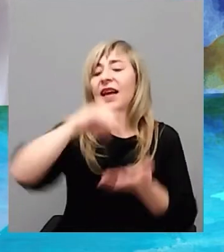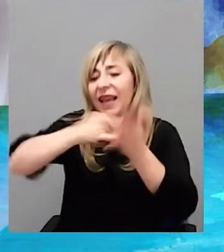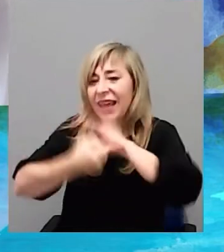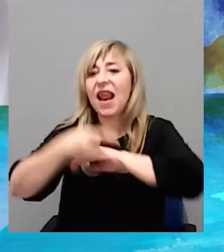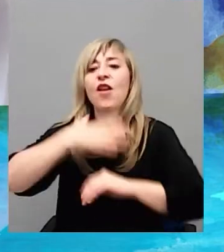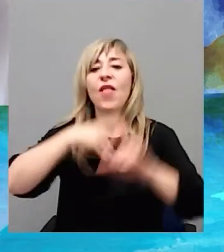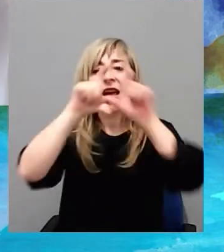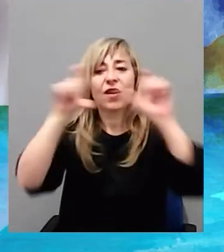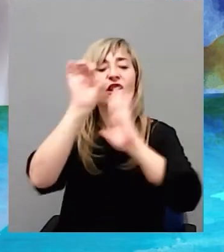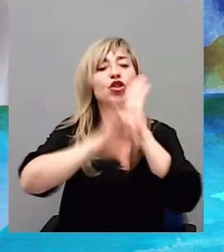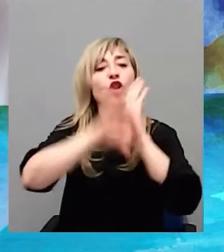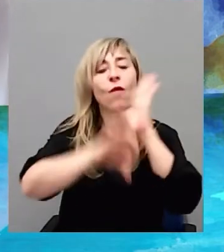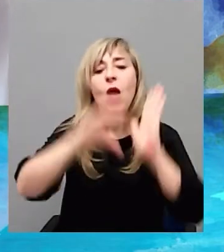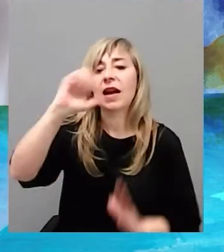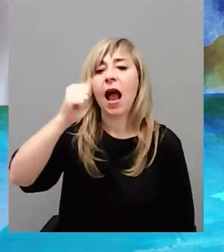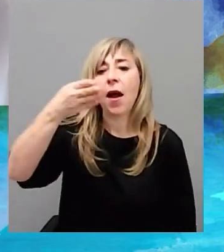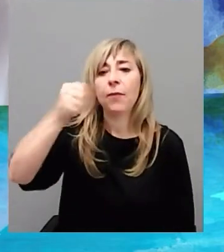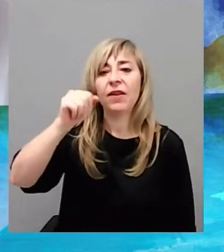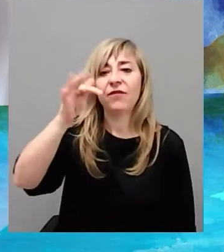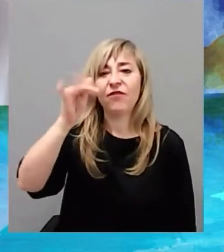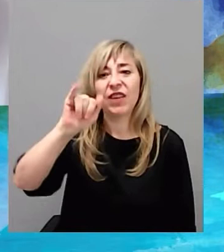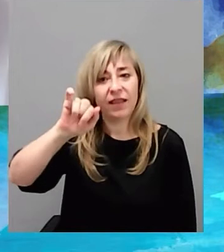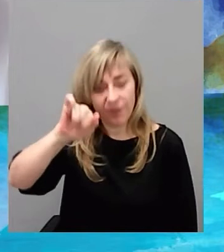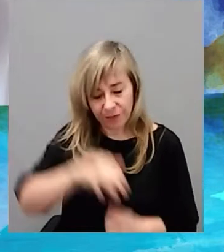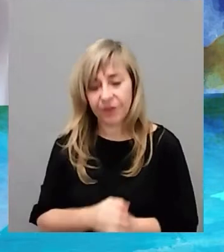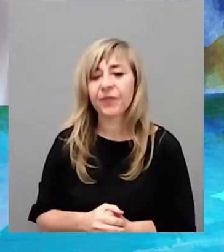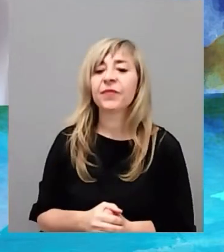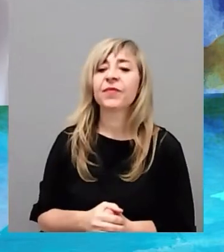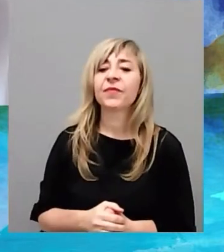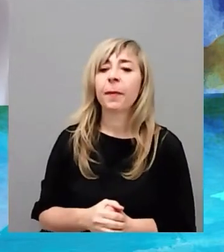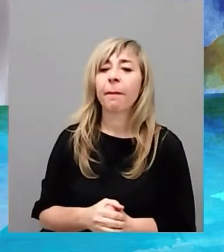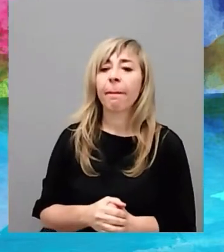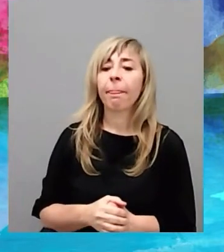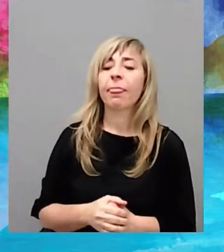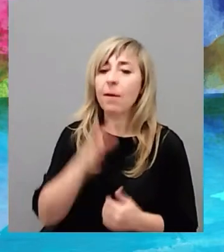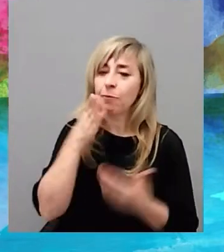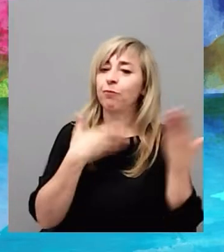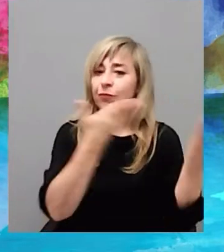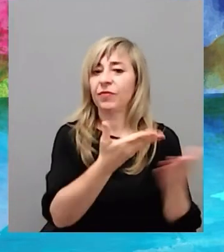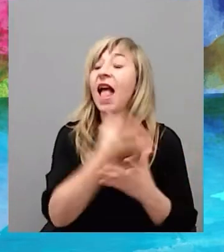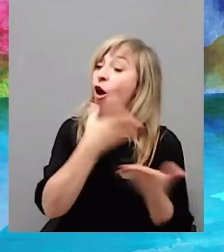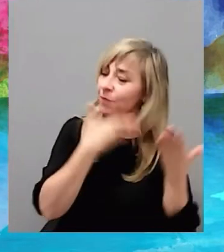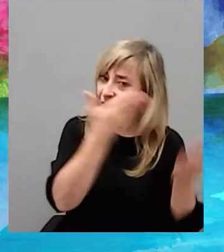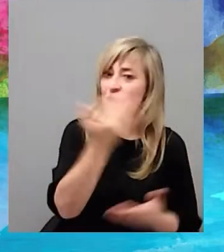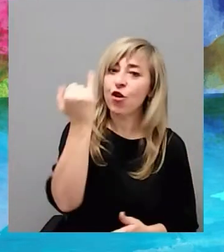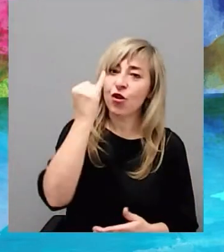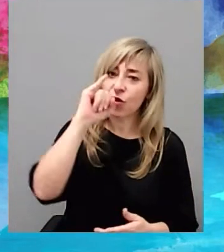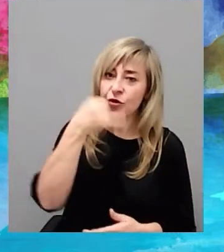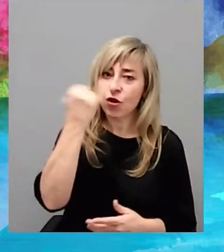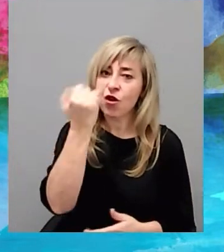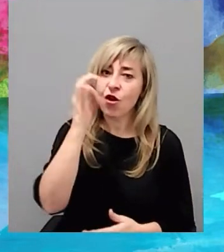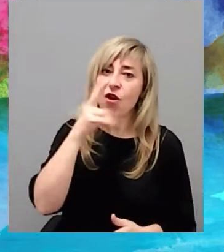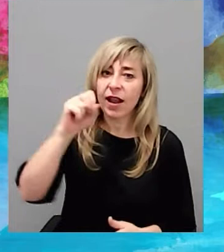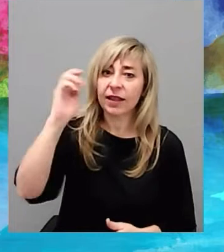sostenibles gracias a la multimovilidad. Jonathan, the floor is yours. Gracias, Stefan. Gracias